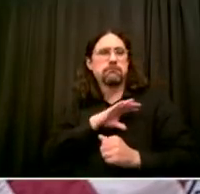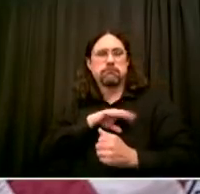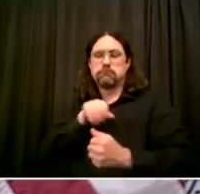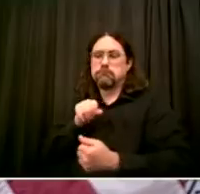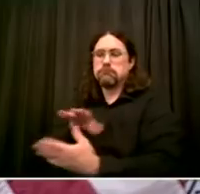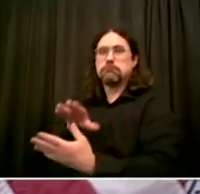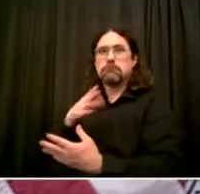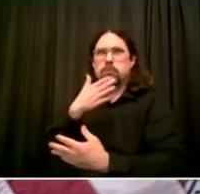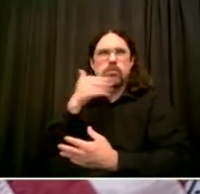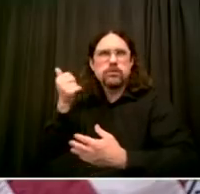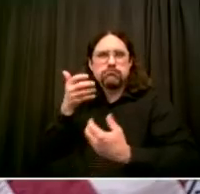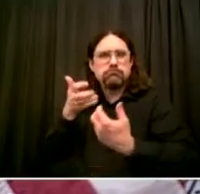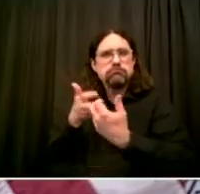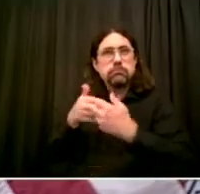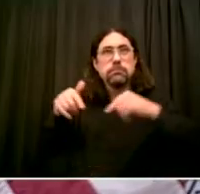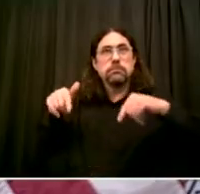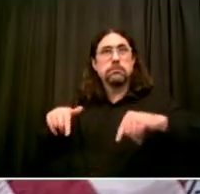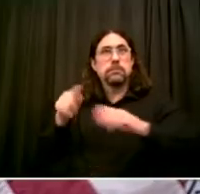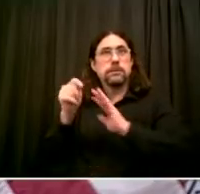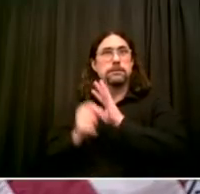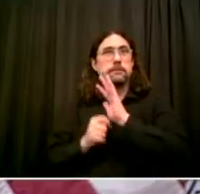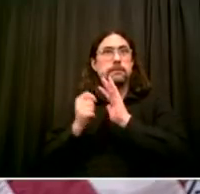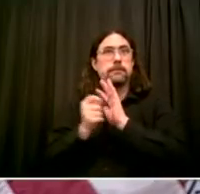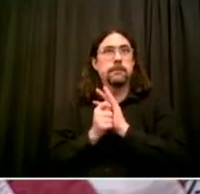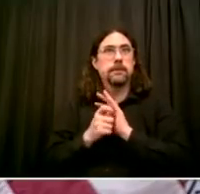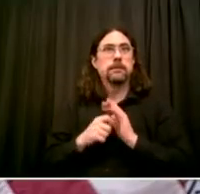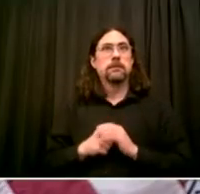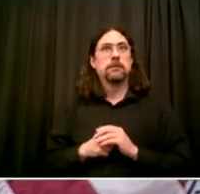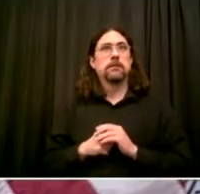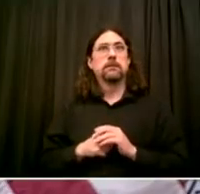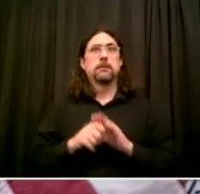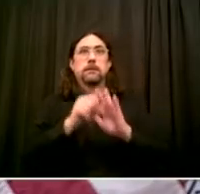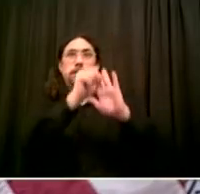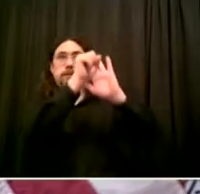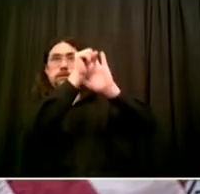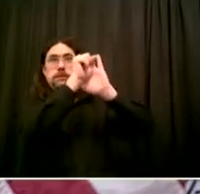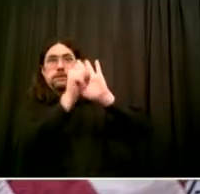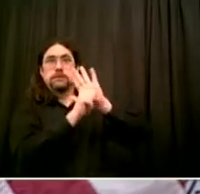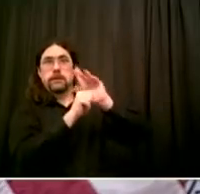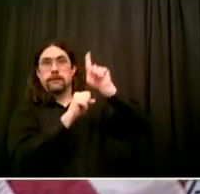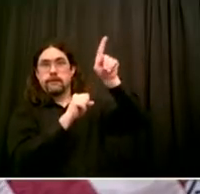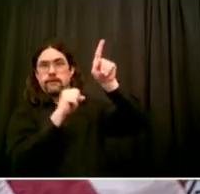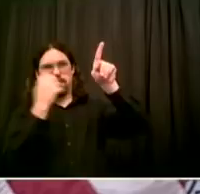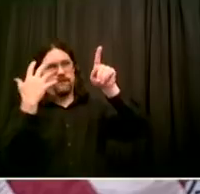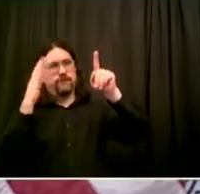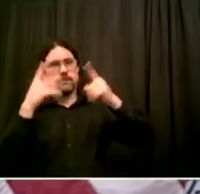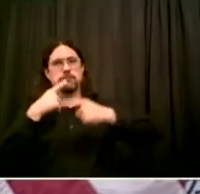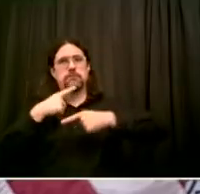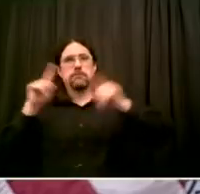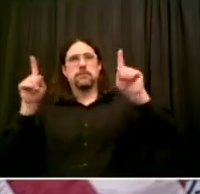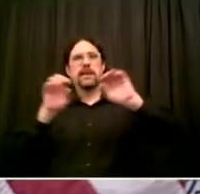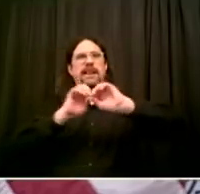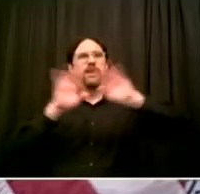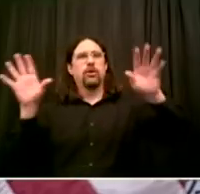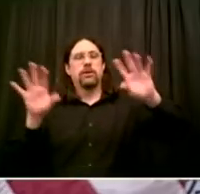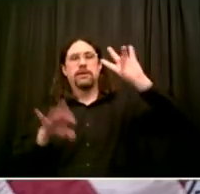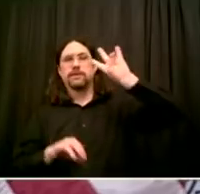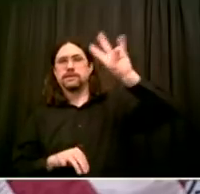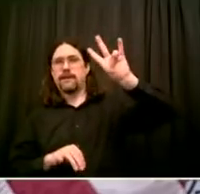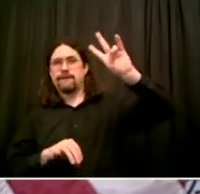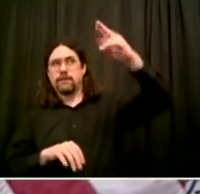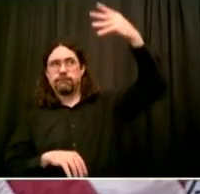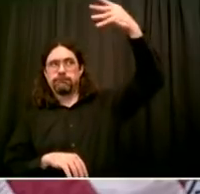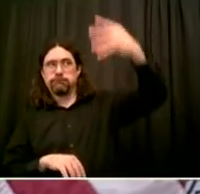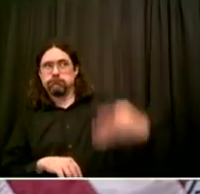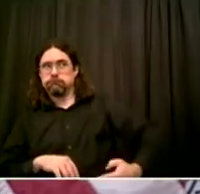clear indicators and thresholds. So that's telling us where we are. We're going to watch those every single day. We're not there till we're there. I keep saying I'm